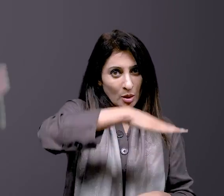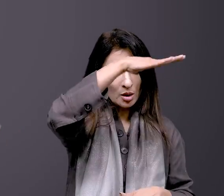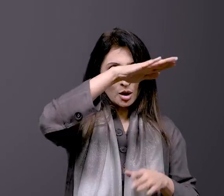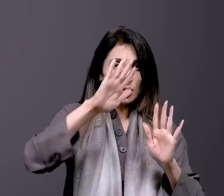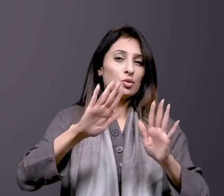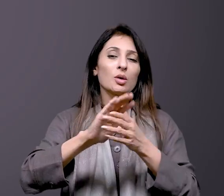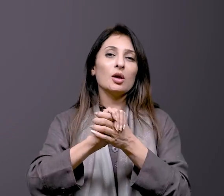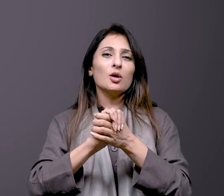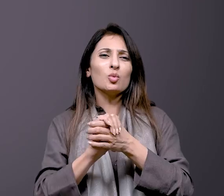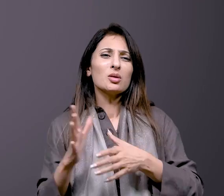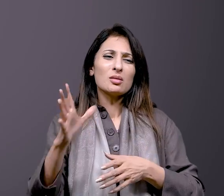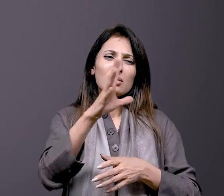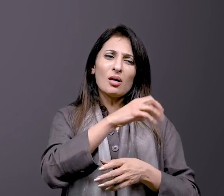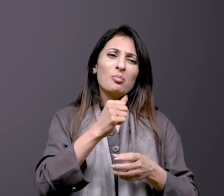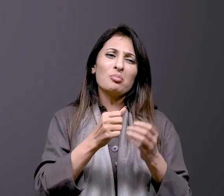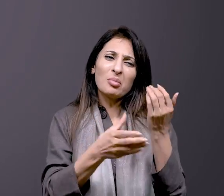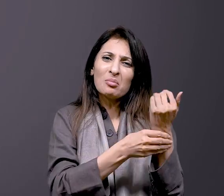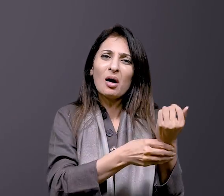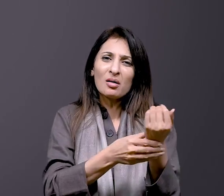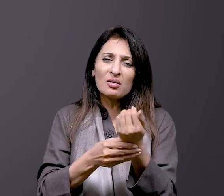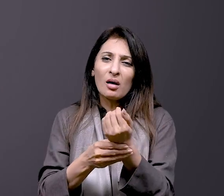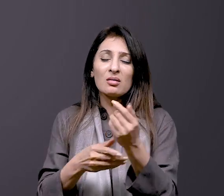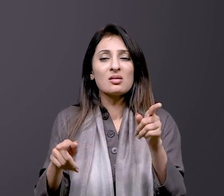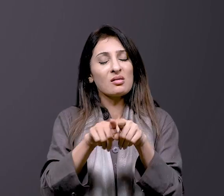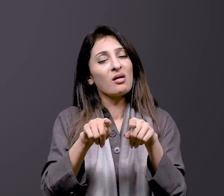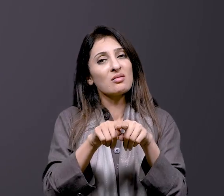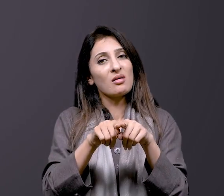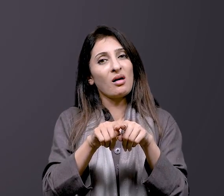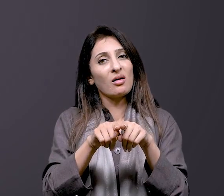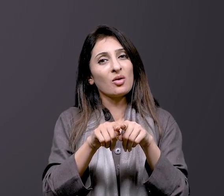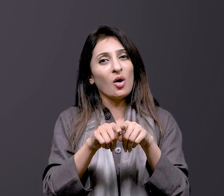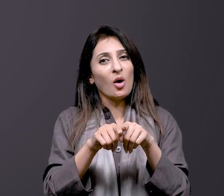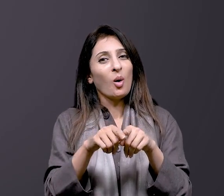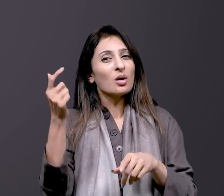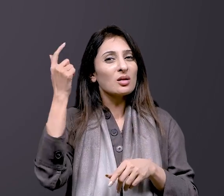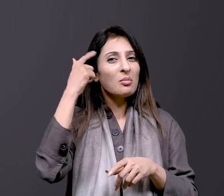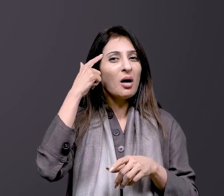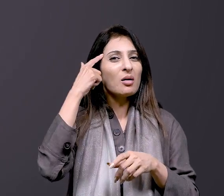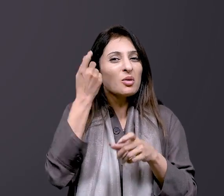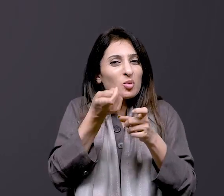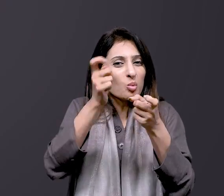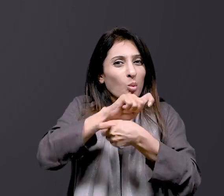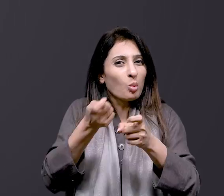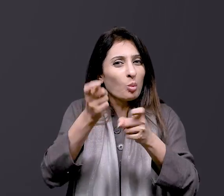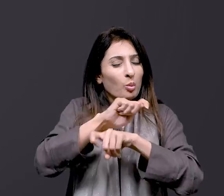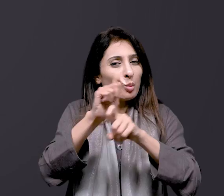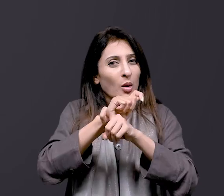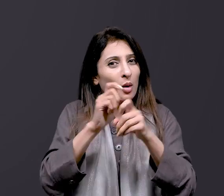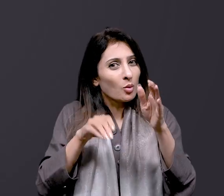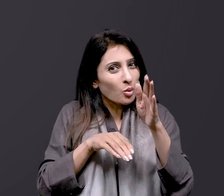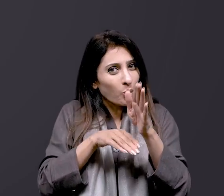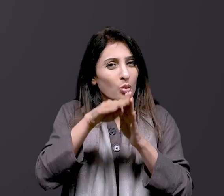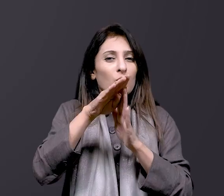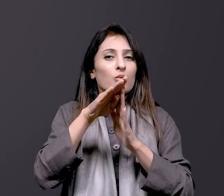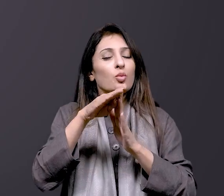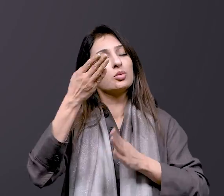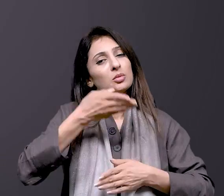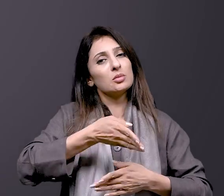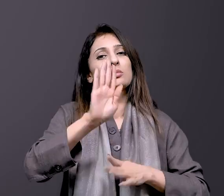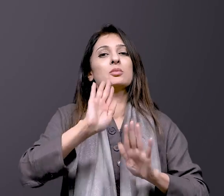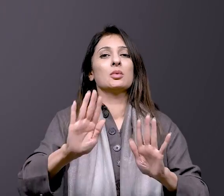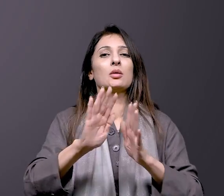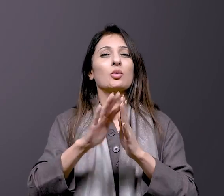have a very confused sense of who they are and what is expected of them, and between the two, they will forever